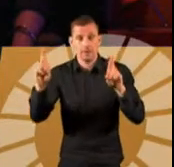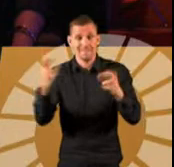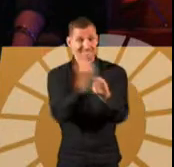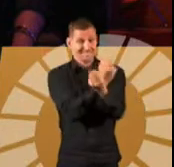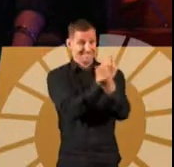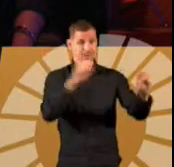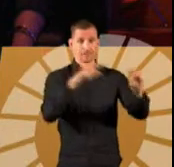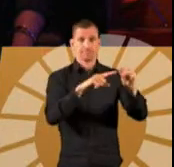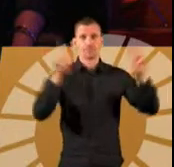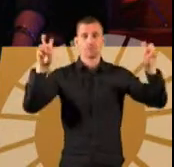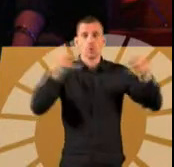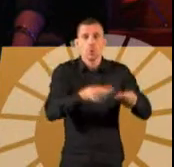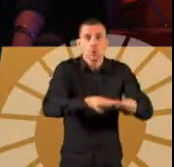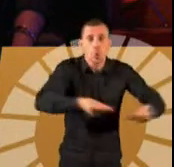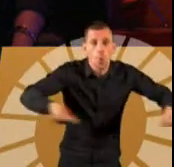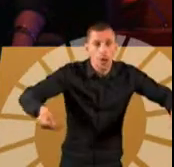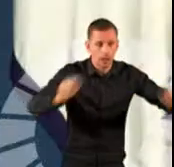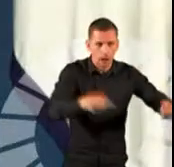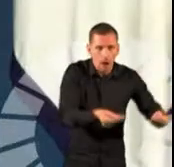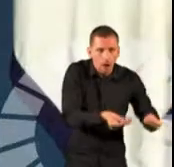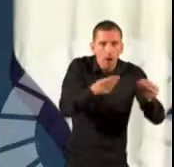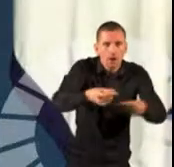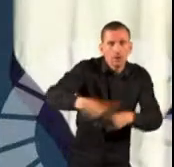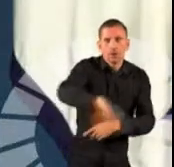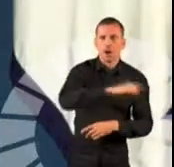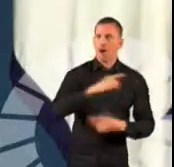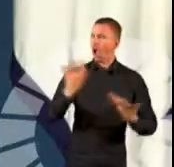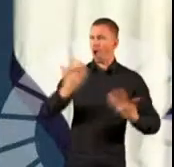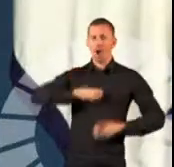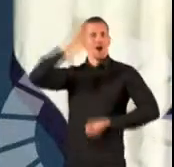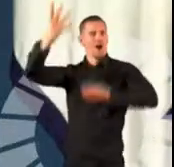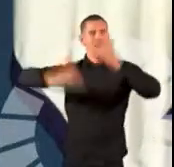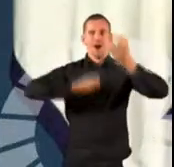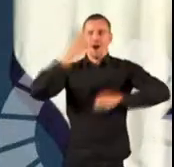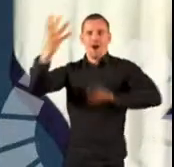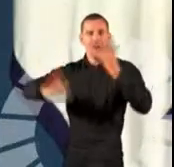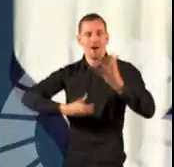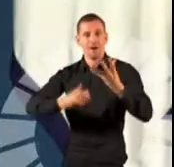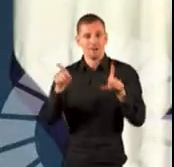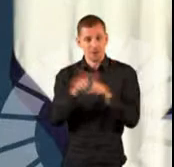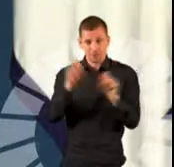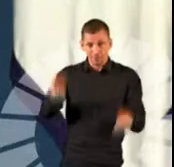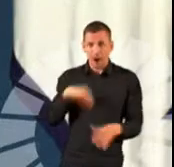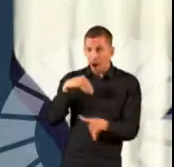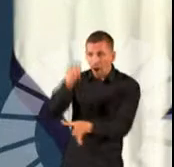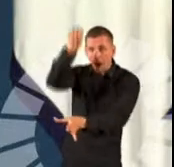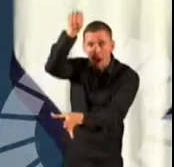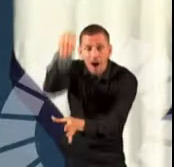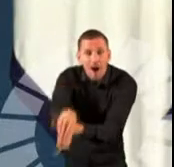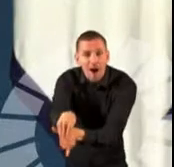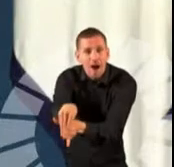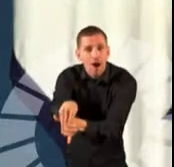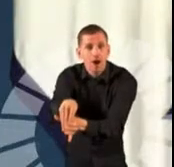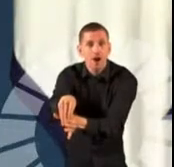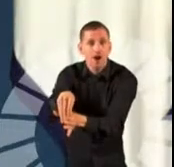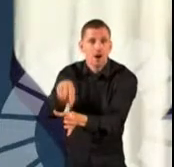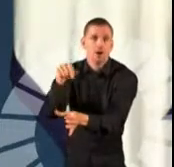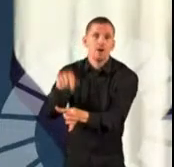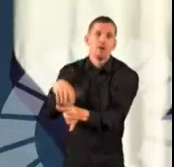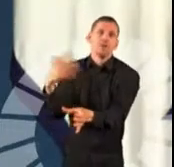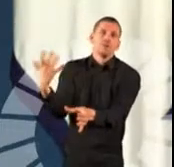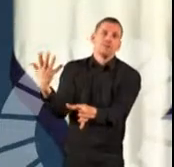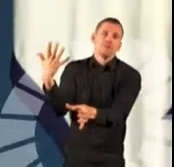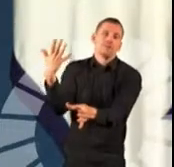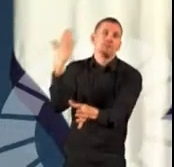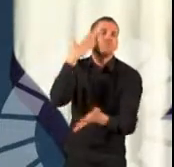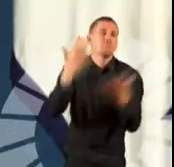the freedom to vote. And if you do not yet have those freedoms, fight for them. And know we